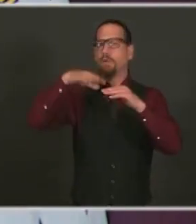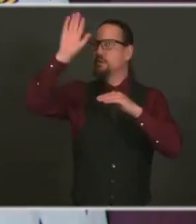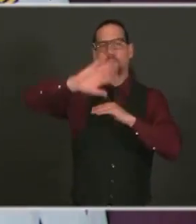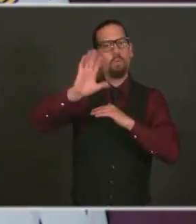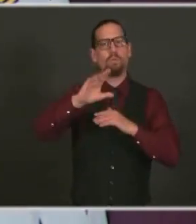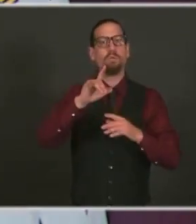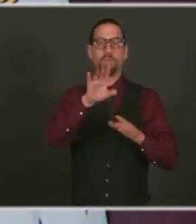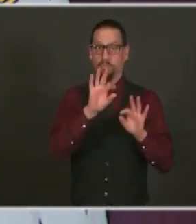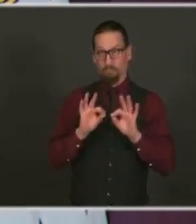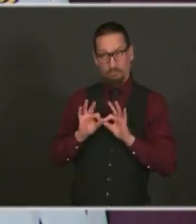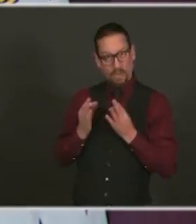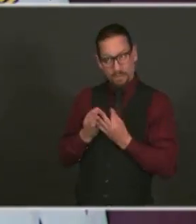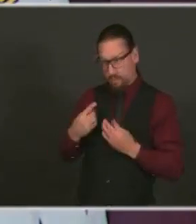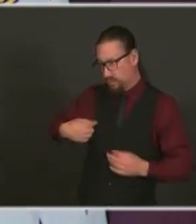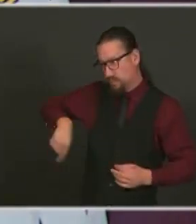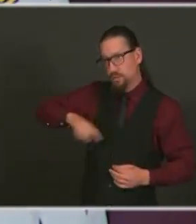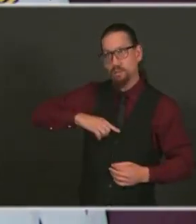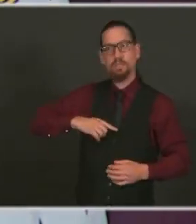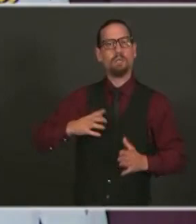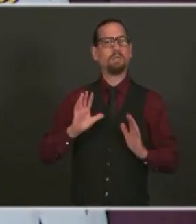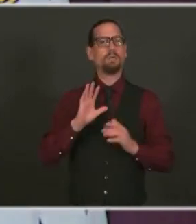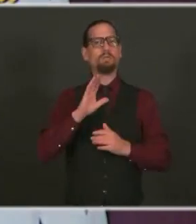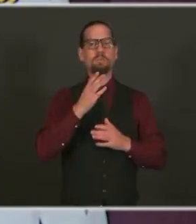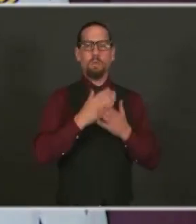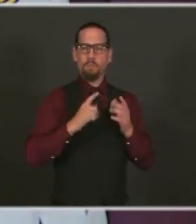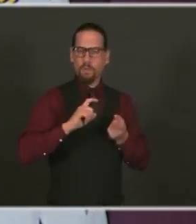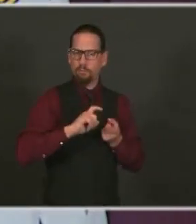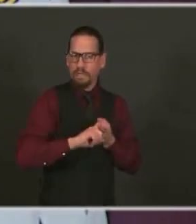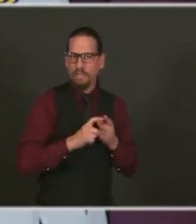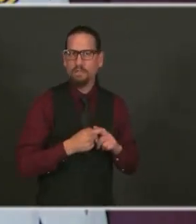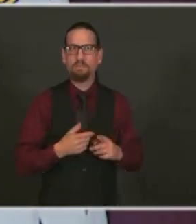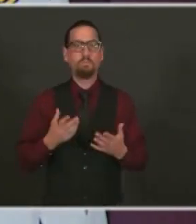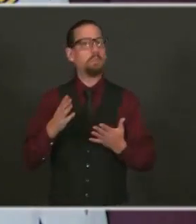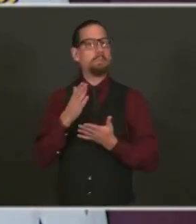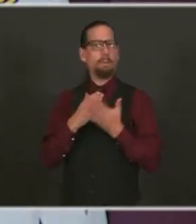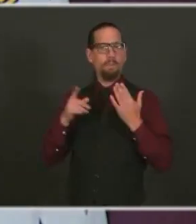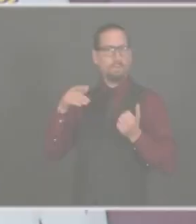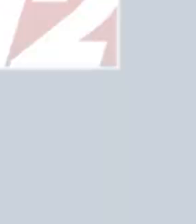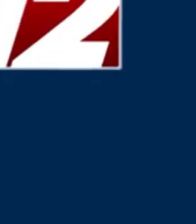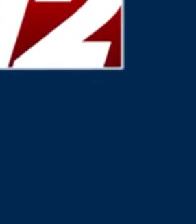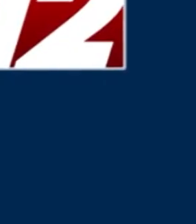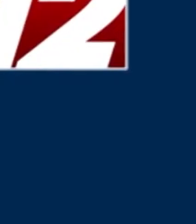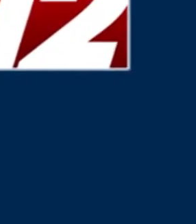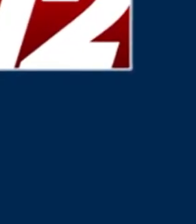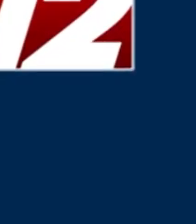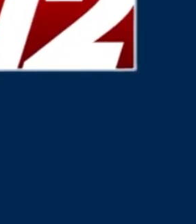And commit that you're only going to see those people for the next couple of weeks.